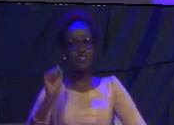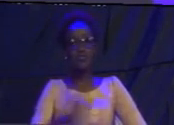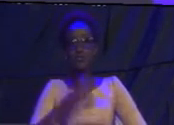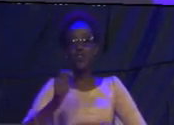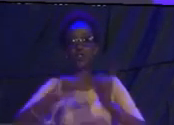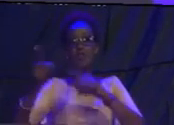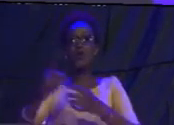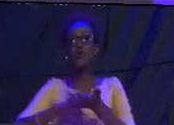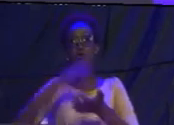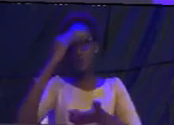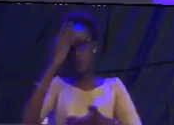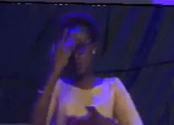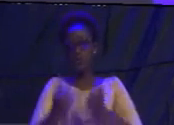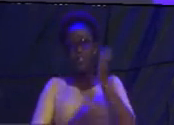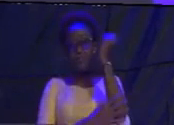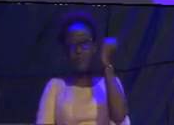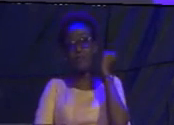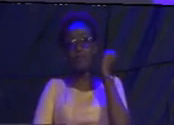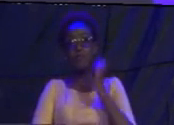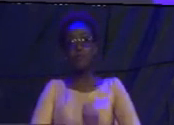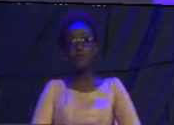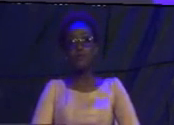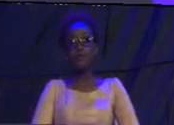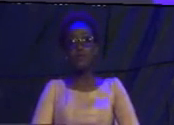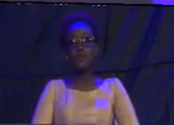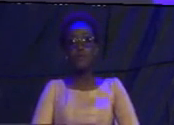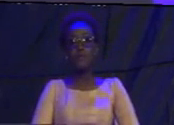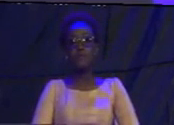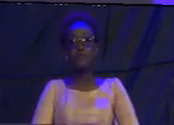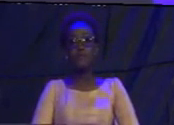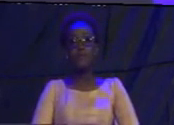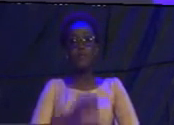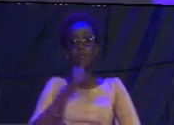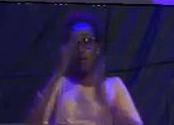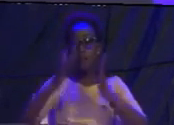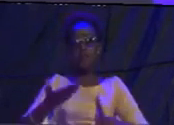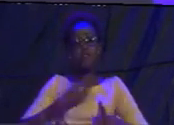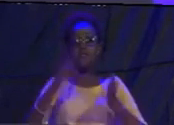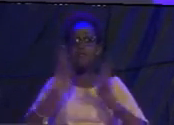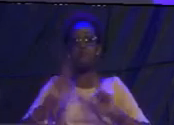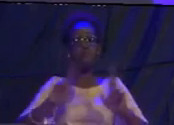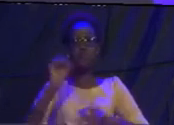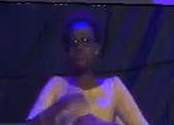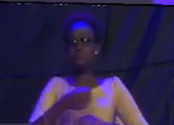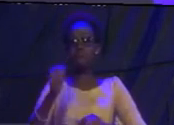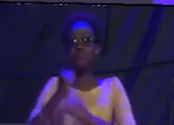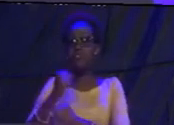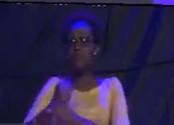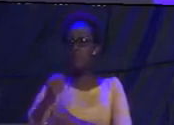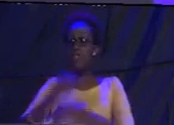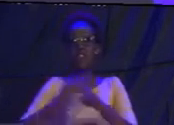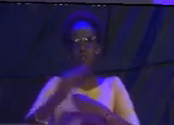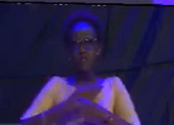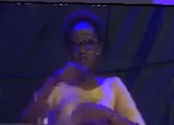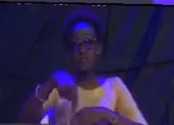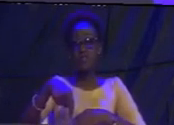in every three children could not complete their primary education. And no one had